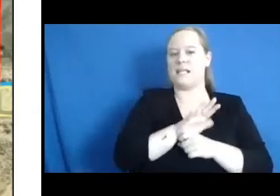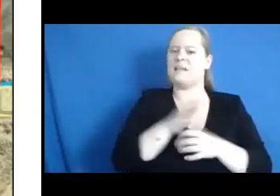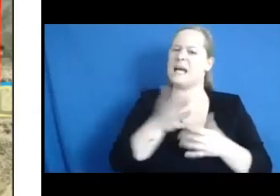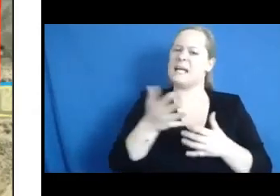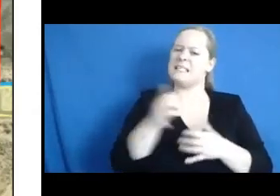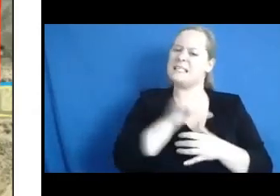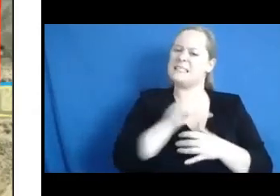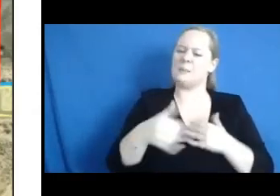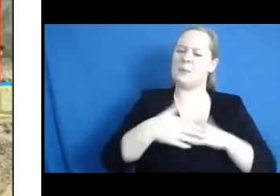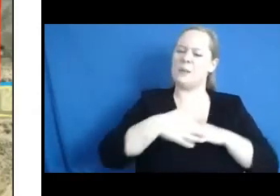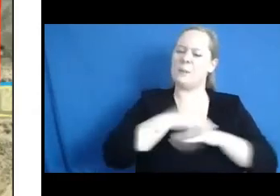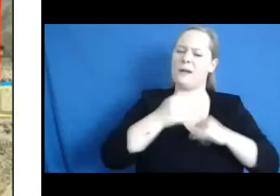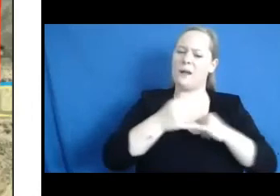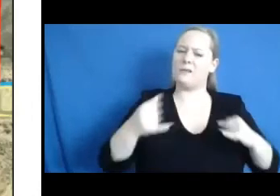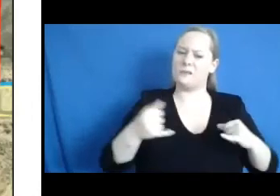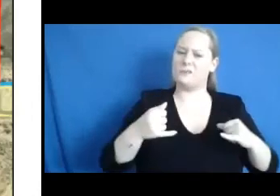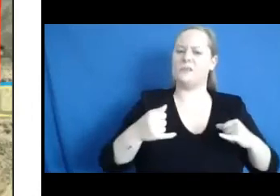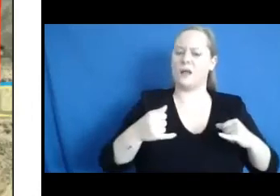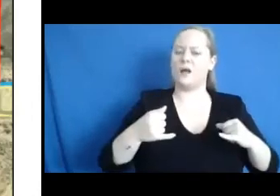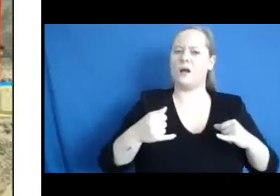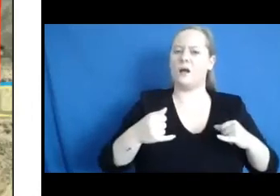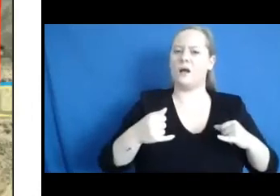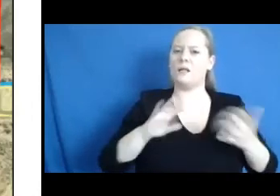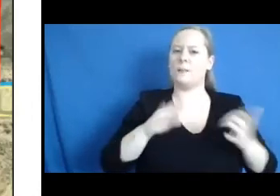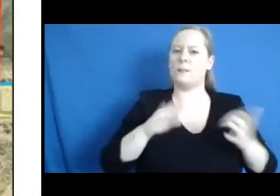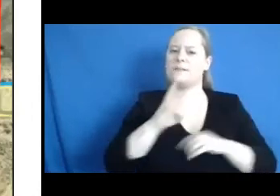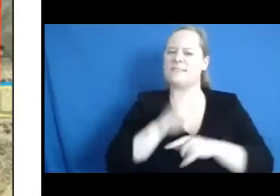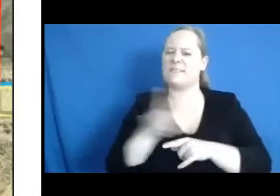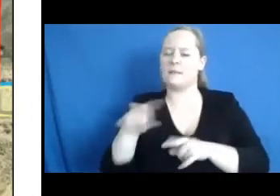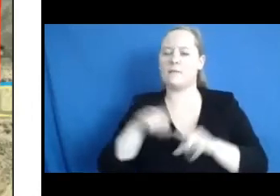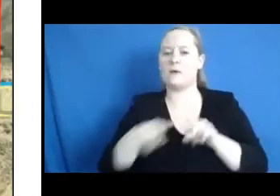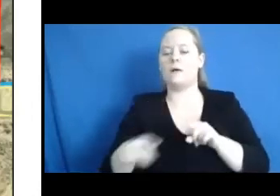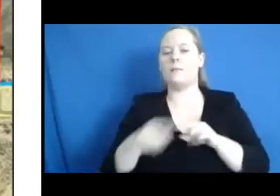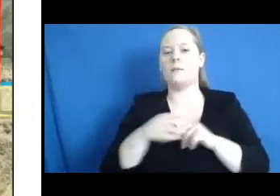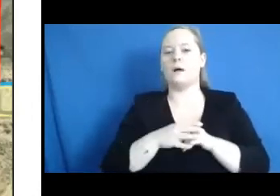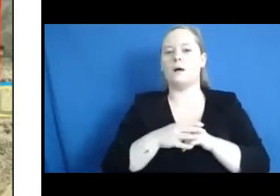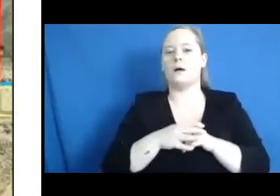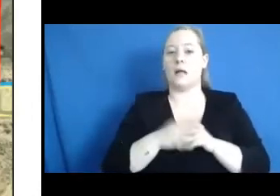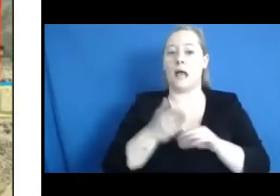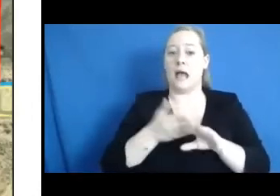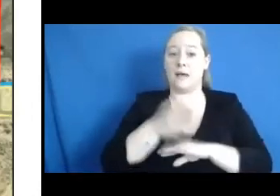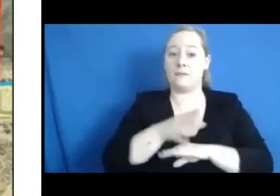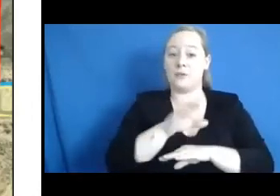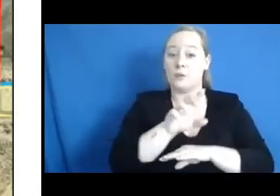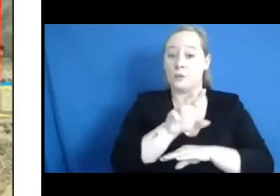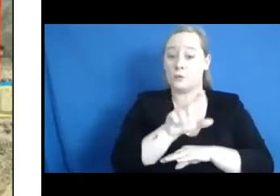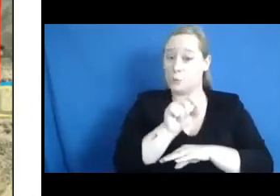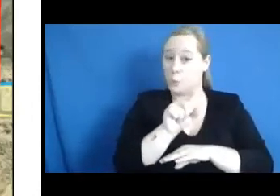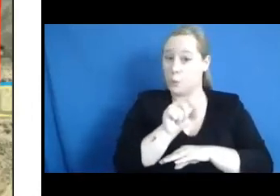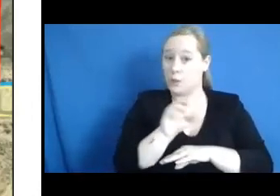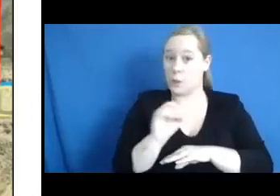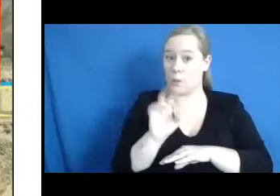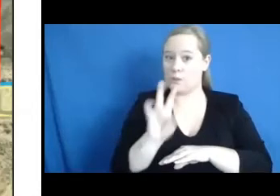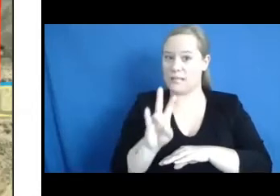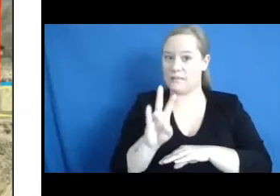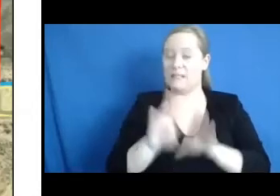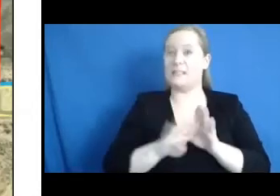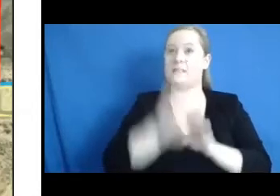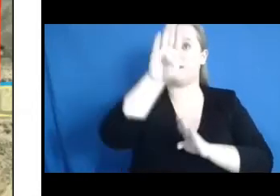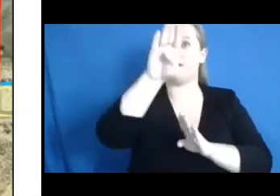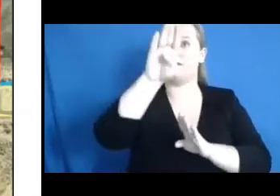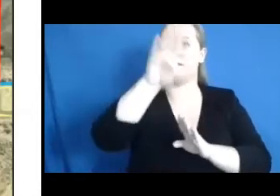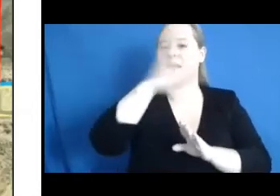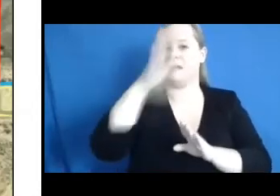concentration as BLM 77, but we see that after it spikes in 2007, it never returns to those levels, and not